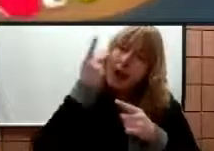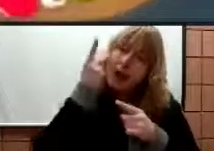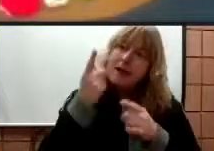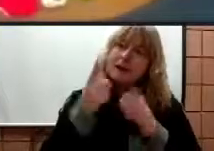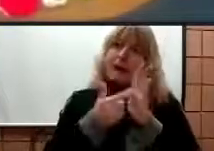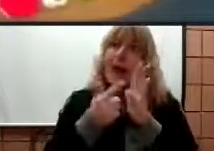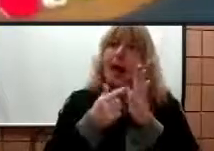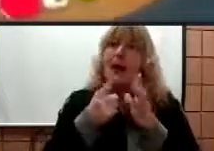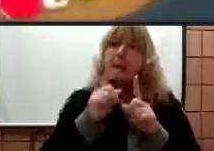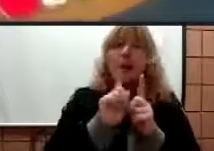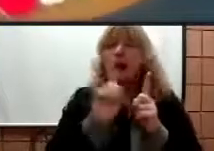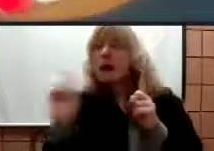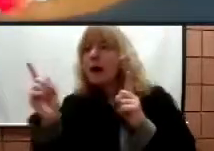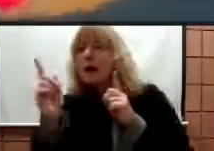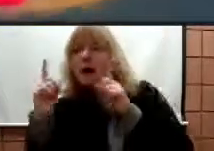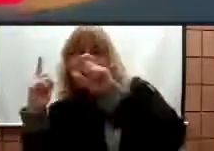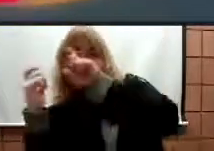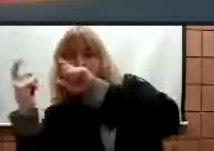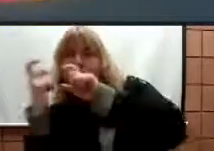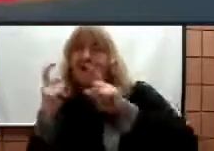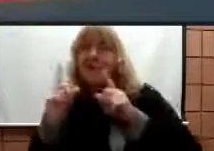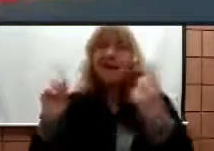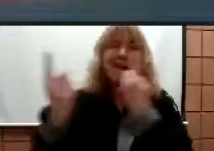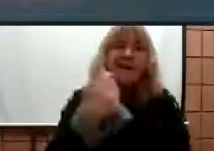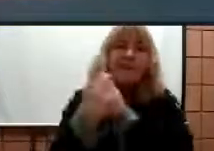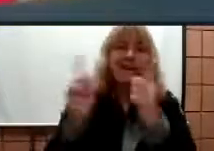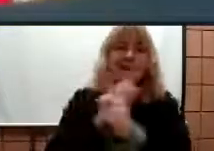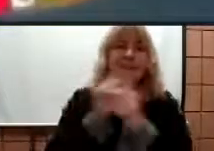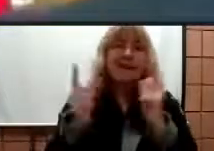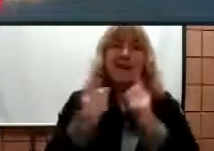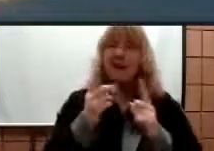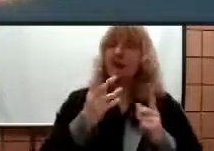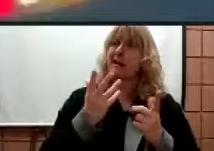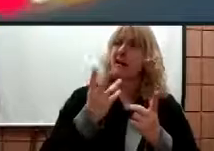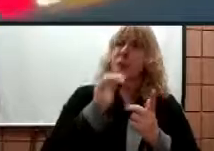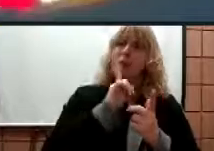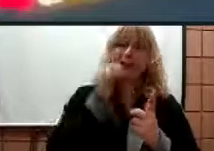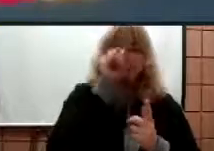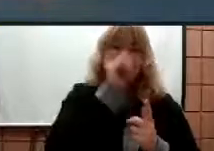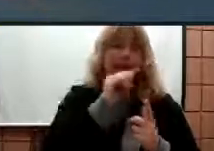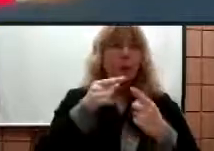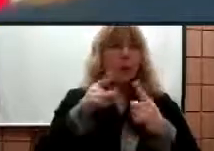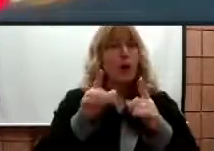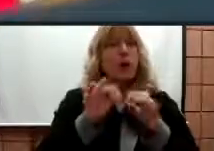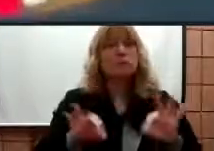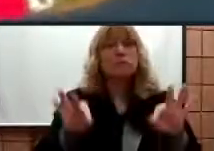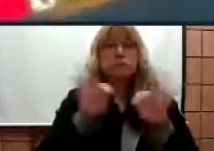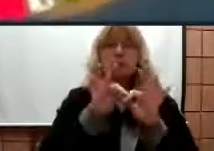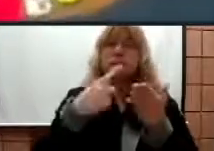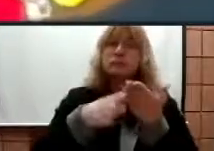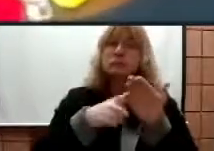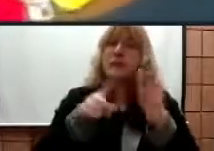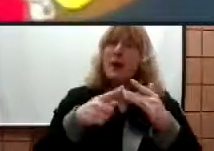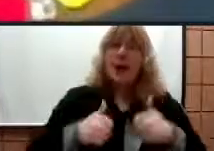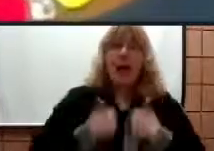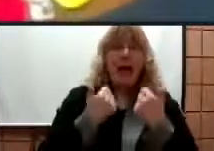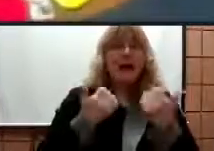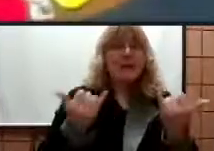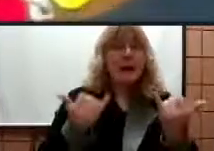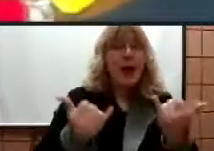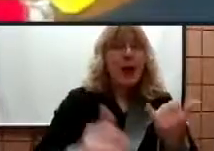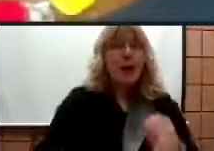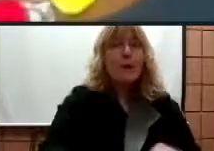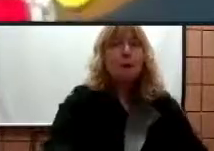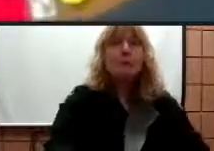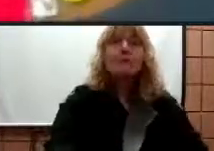when lives are at stake. And that is exactly what is happening right now. So we have pretty much a tug